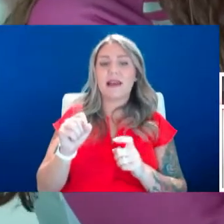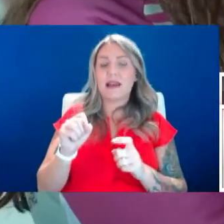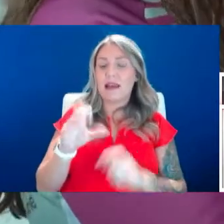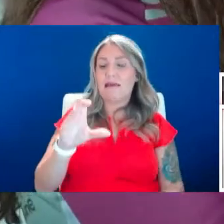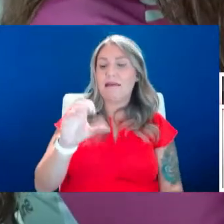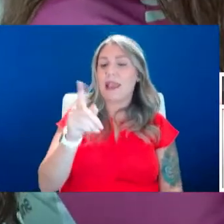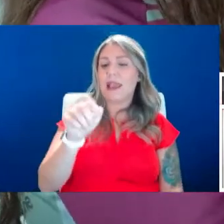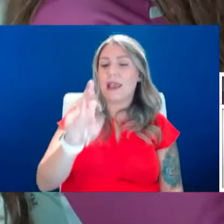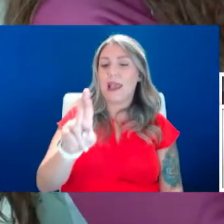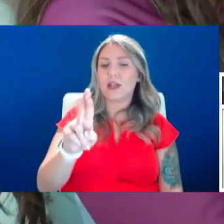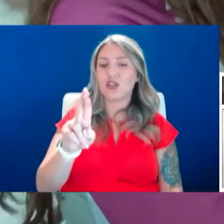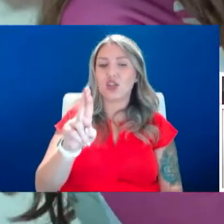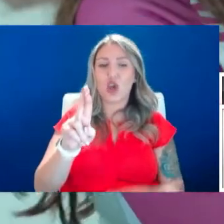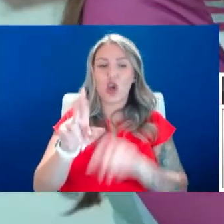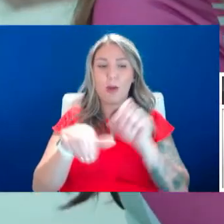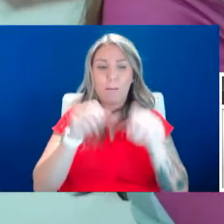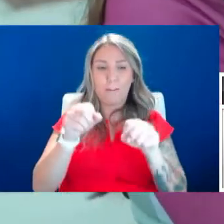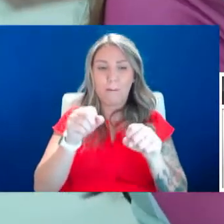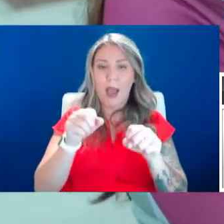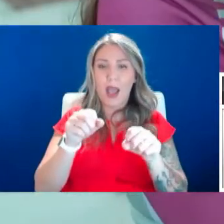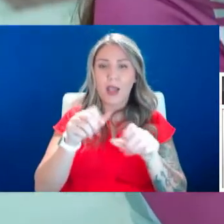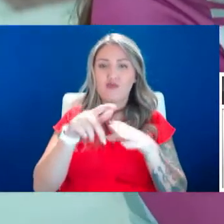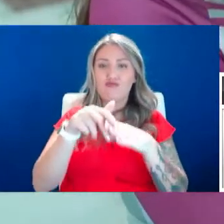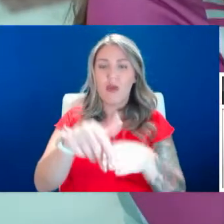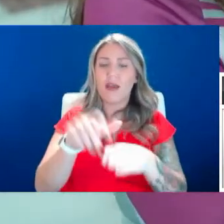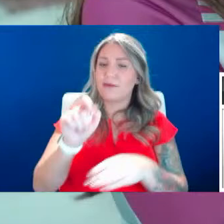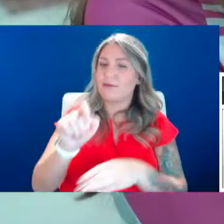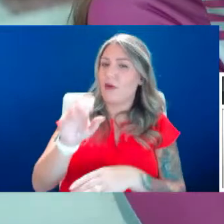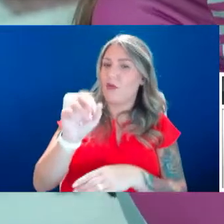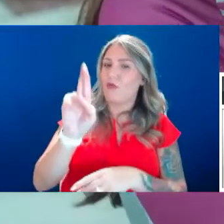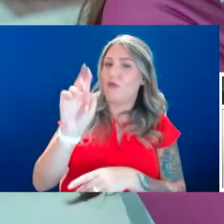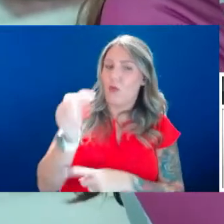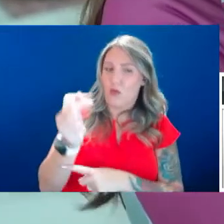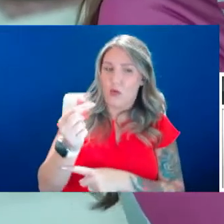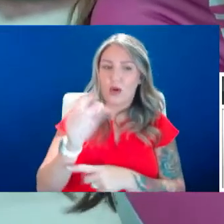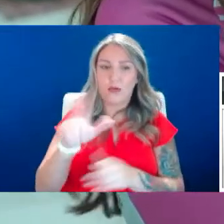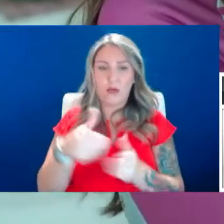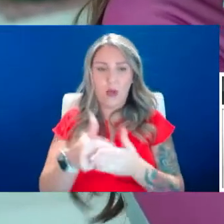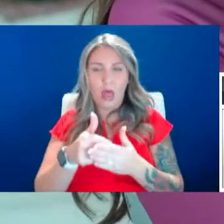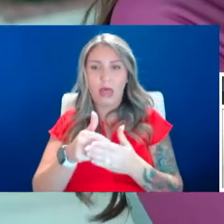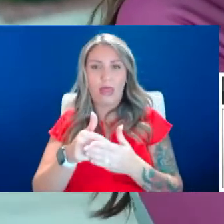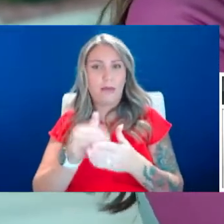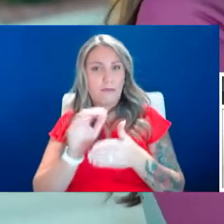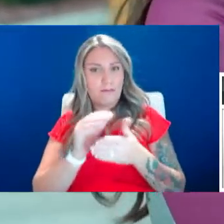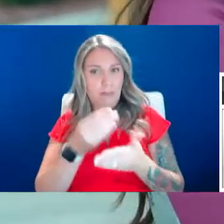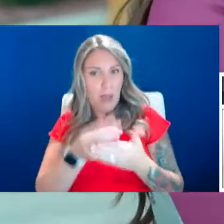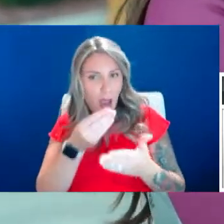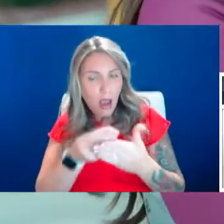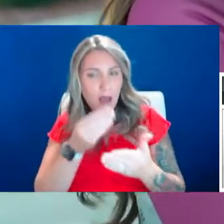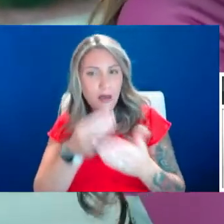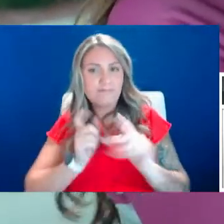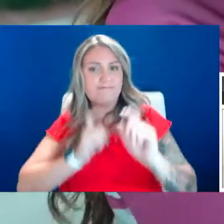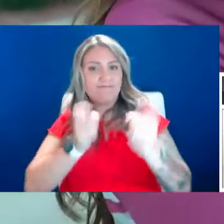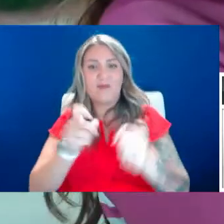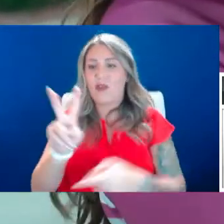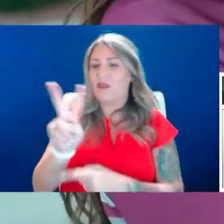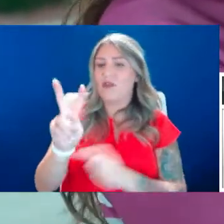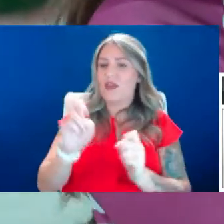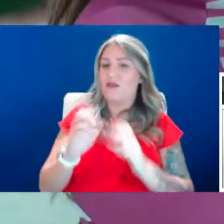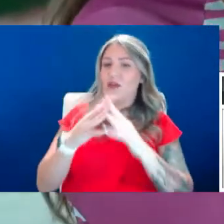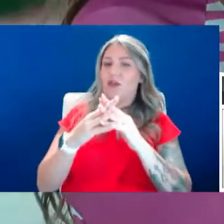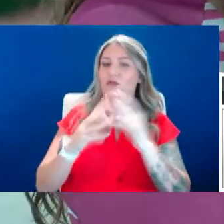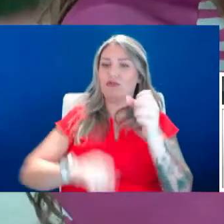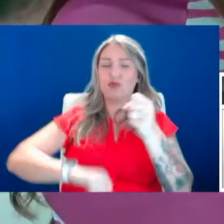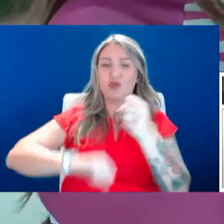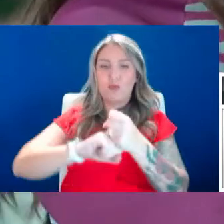cancerbikeRide.org is the place to go, and every dollar goes to the V Foundation to support cancer research, and every penny